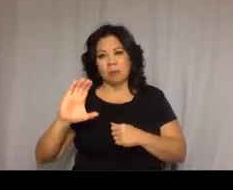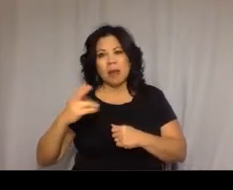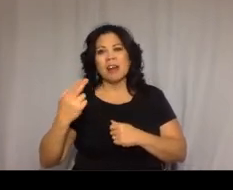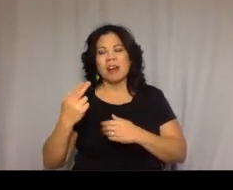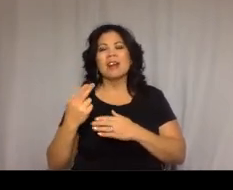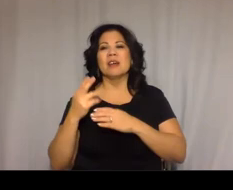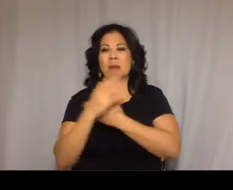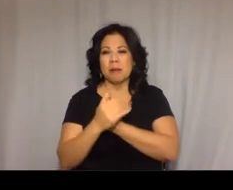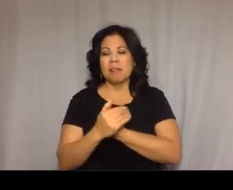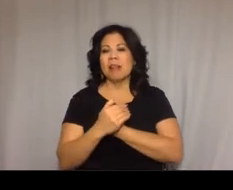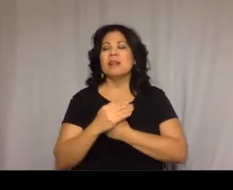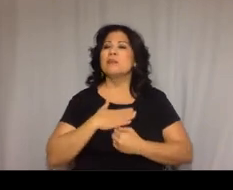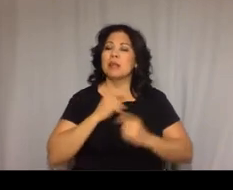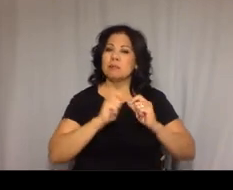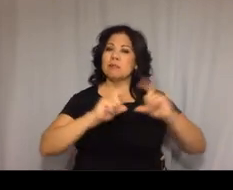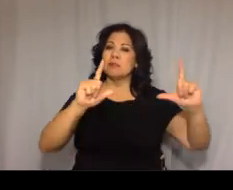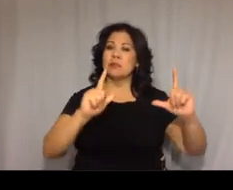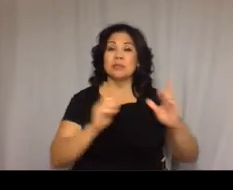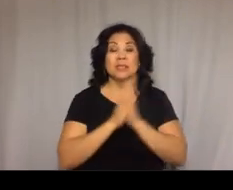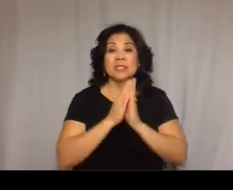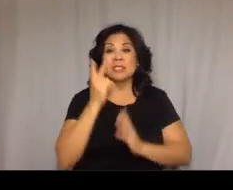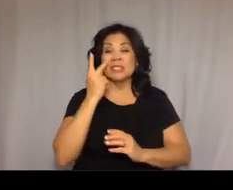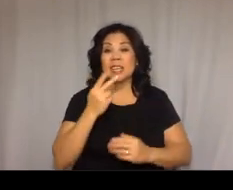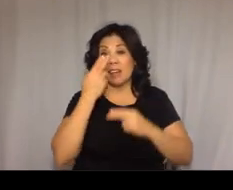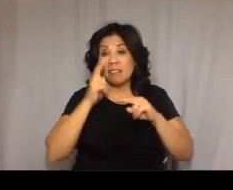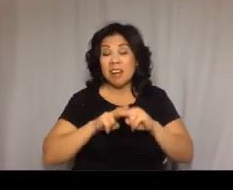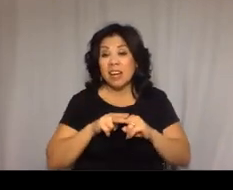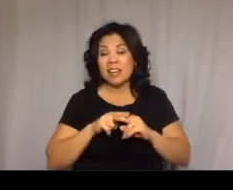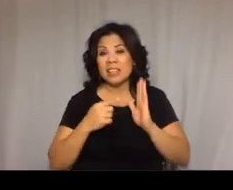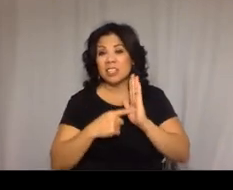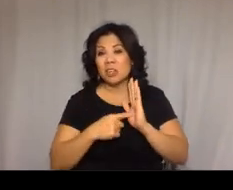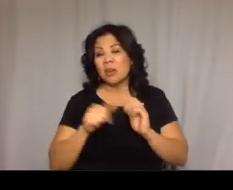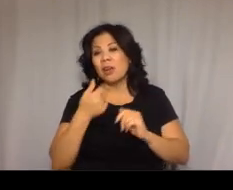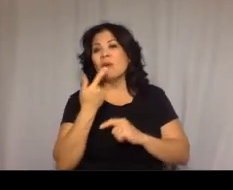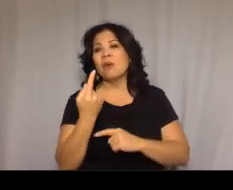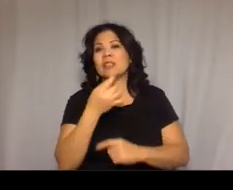everybody. I can't wait to see them. All right, have fun. I'll bring you another one soon.